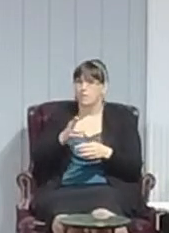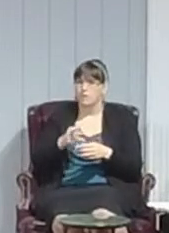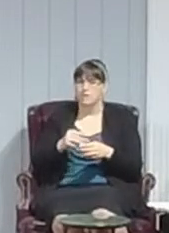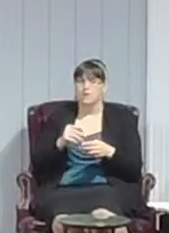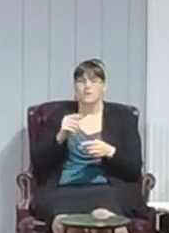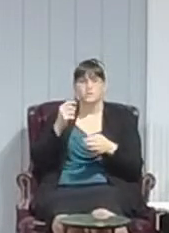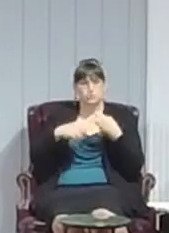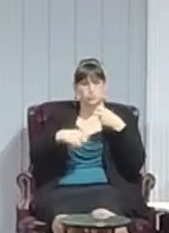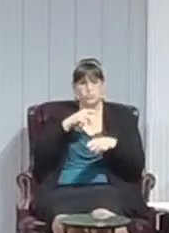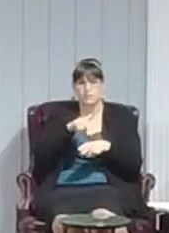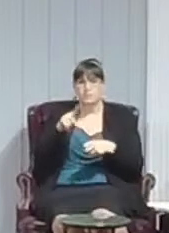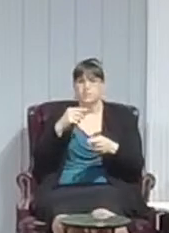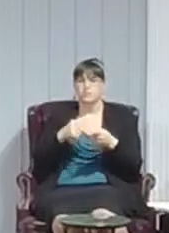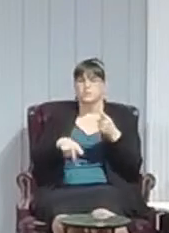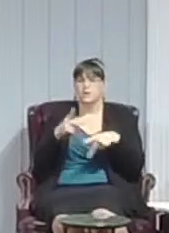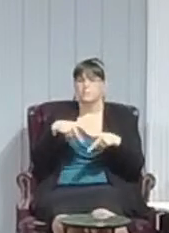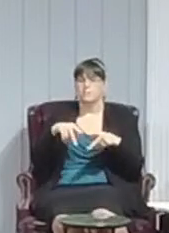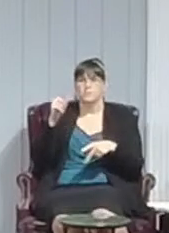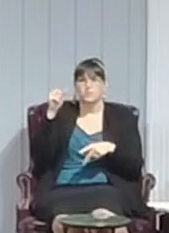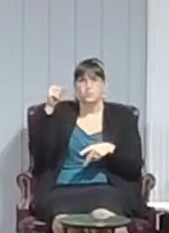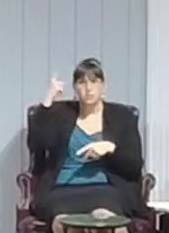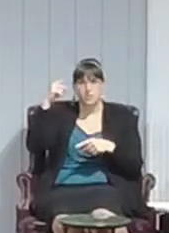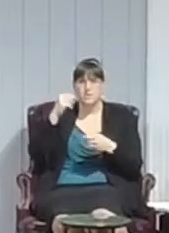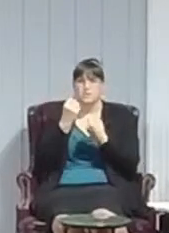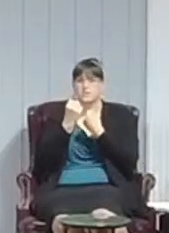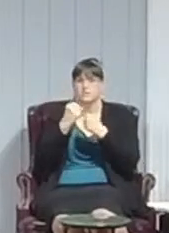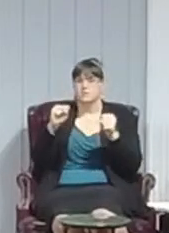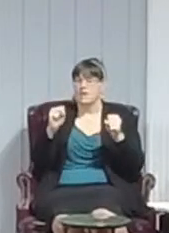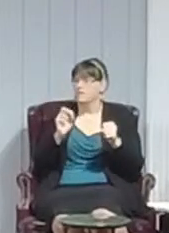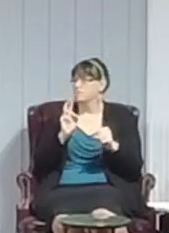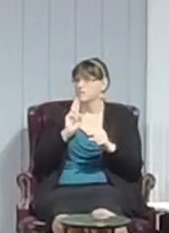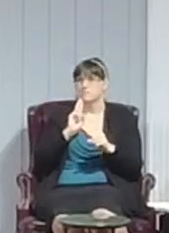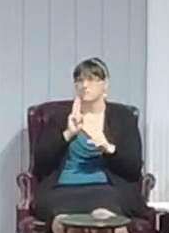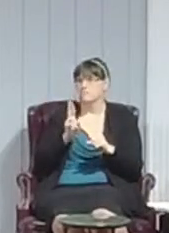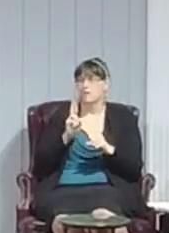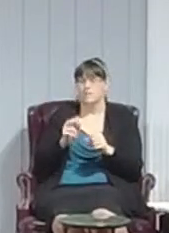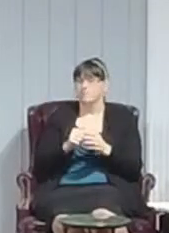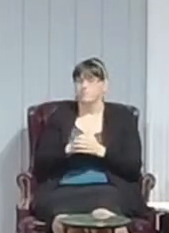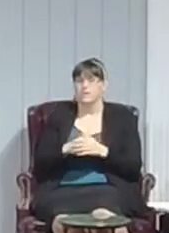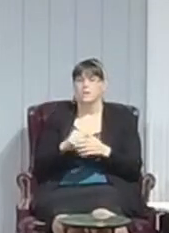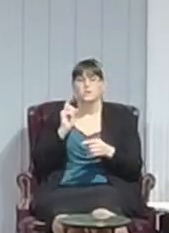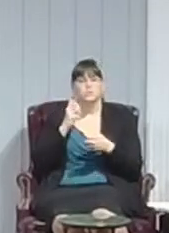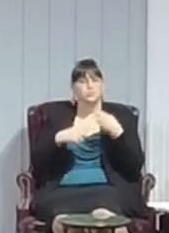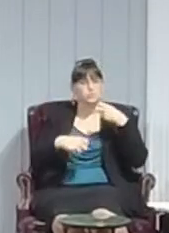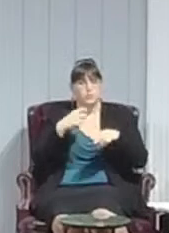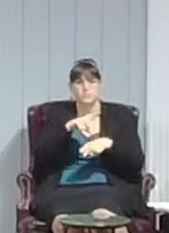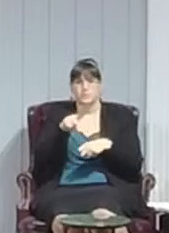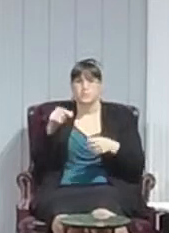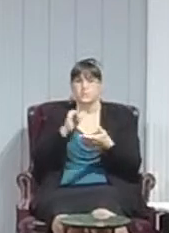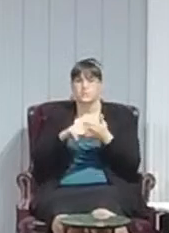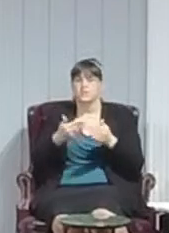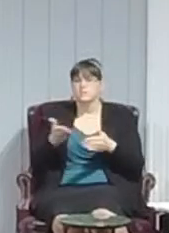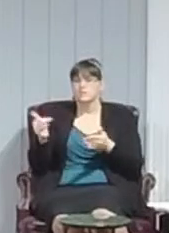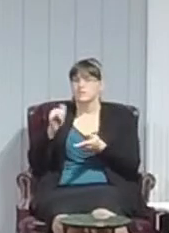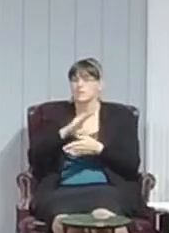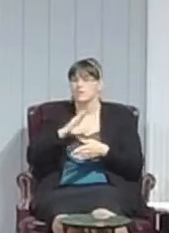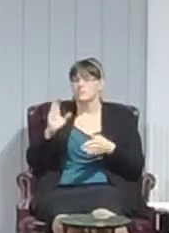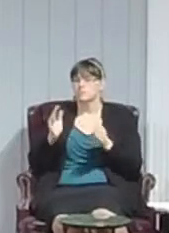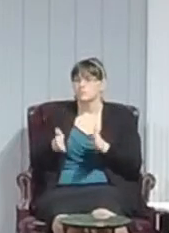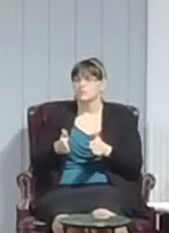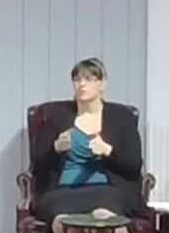think they're saved and are not saved. It ought to trouble you that there are lost souls. It ought to trouble you that there is such a thing as a